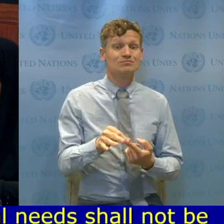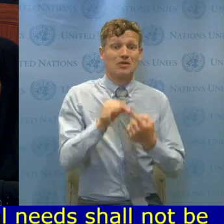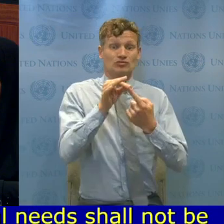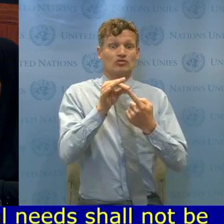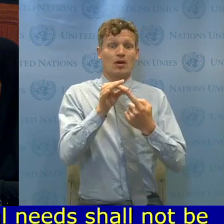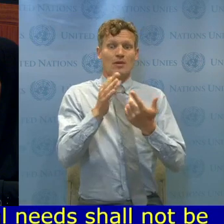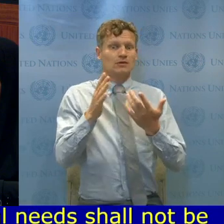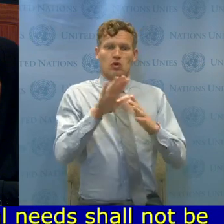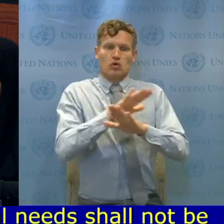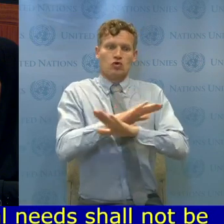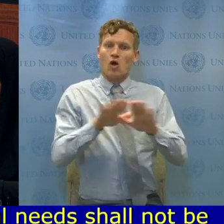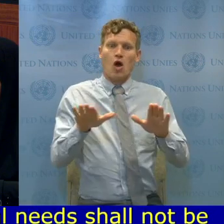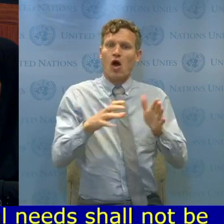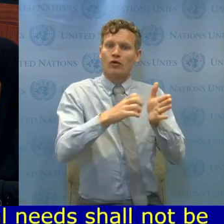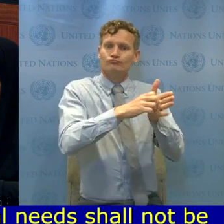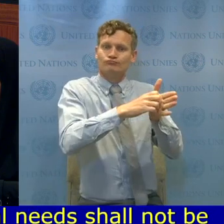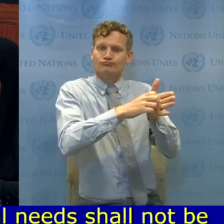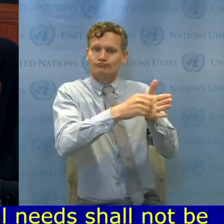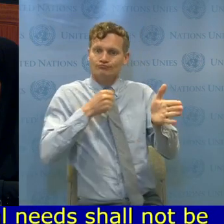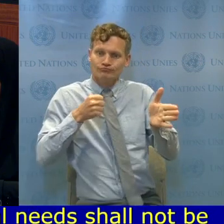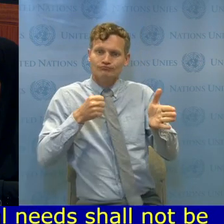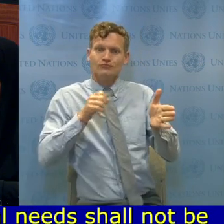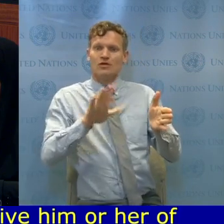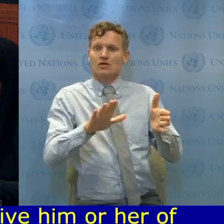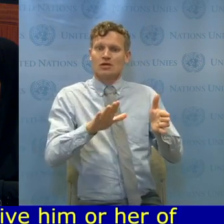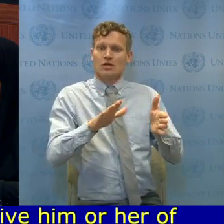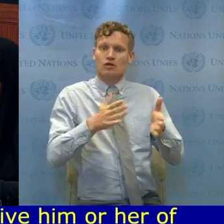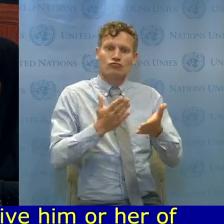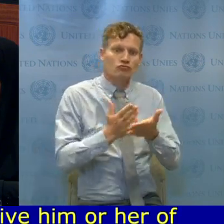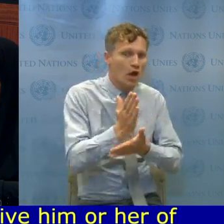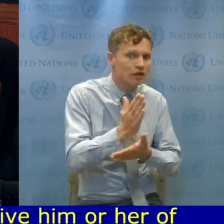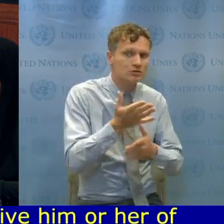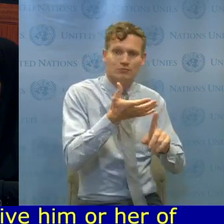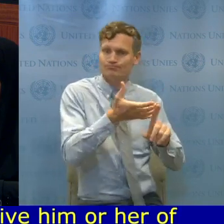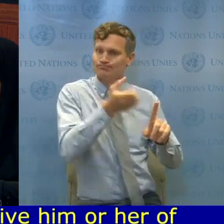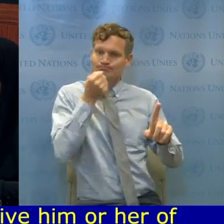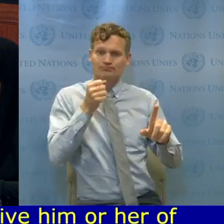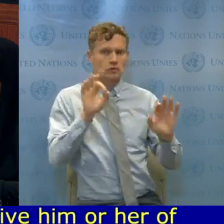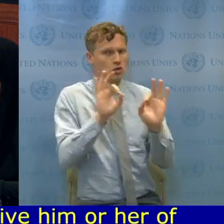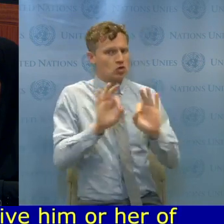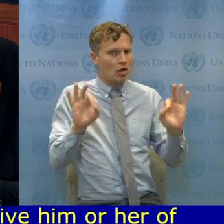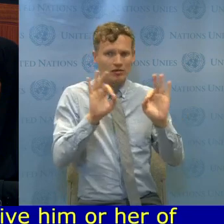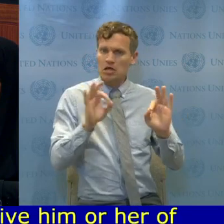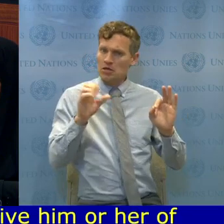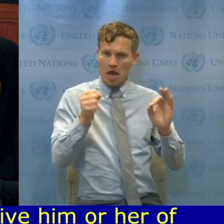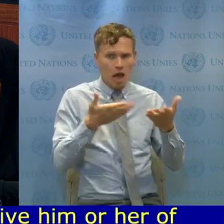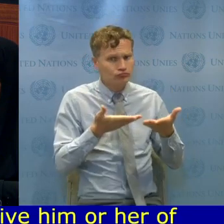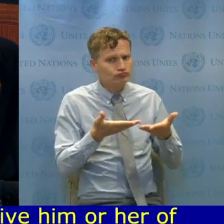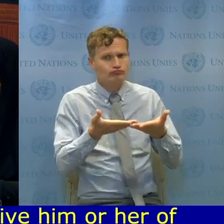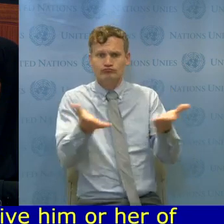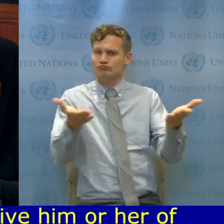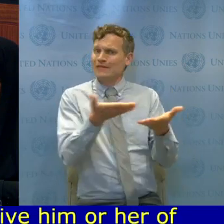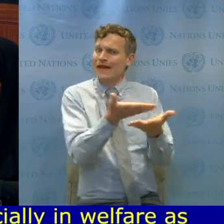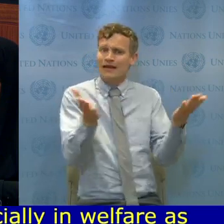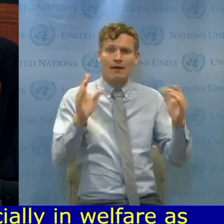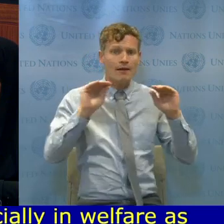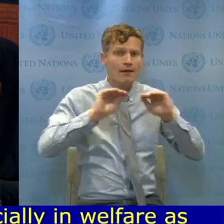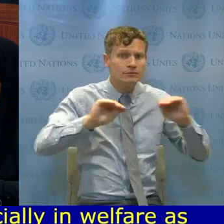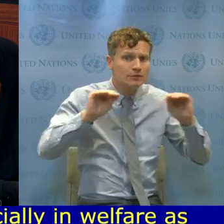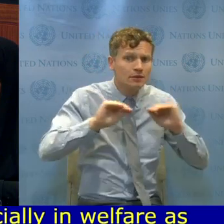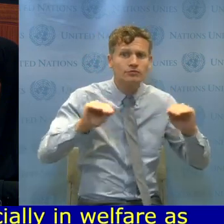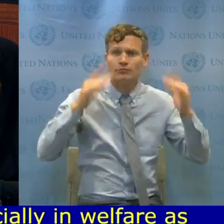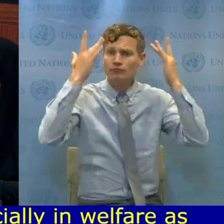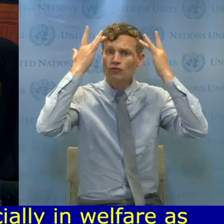as social, economic, health, educational, professional, cultural, and leisure services. The Ministry of Health